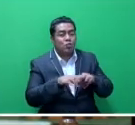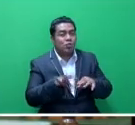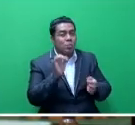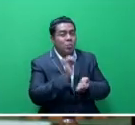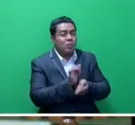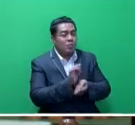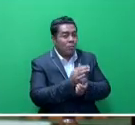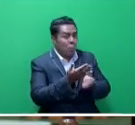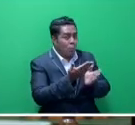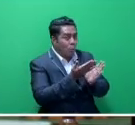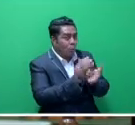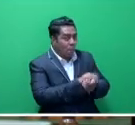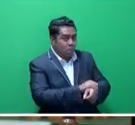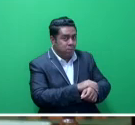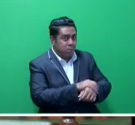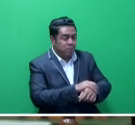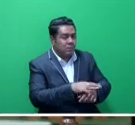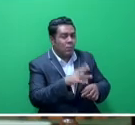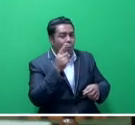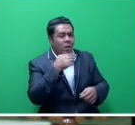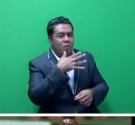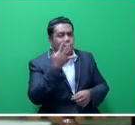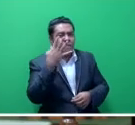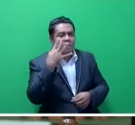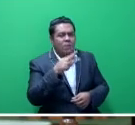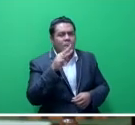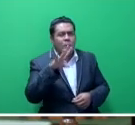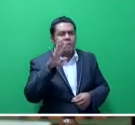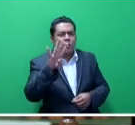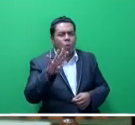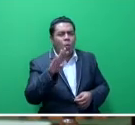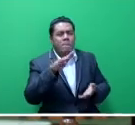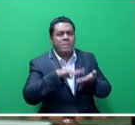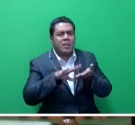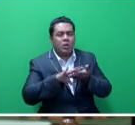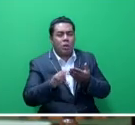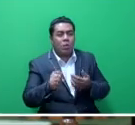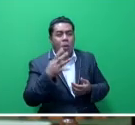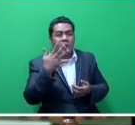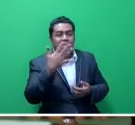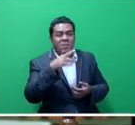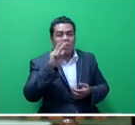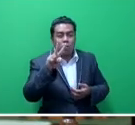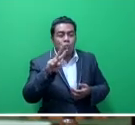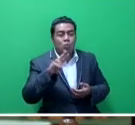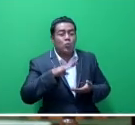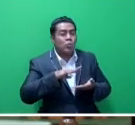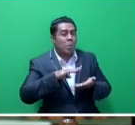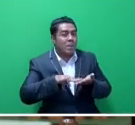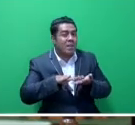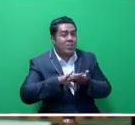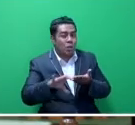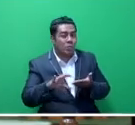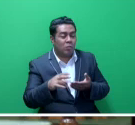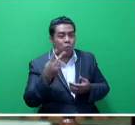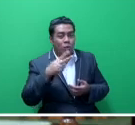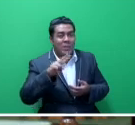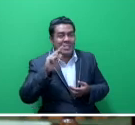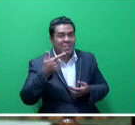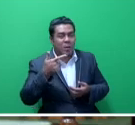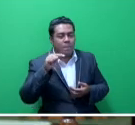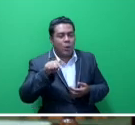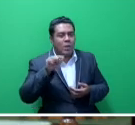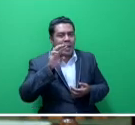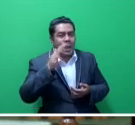allocated $184.3 million in this budget, $152.4 million for operating expenditure, and $27.9 million for